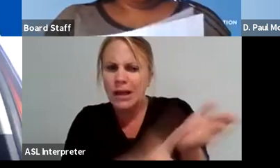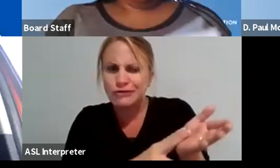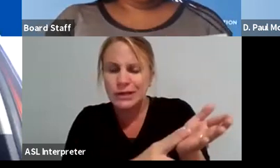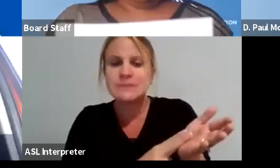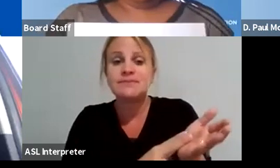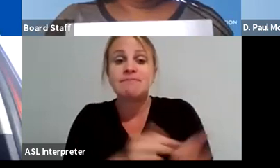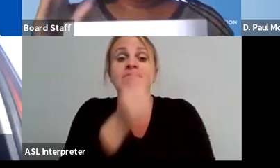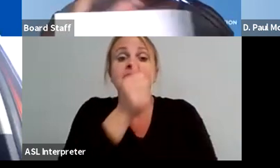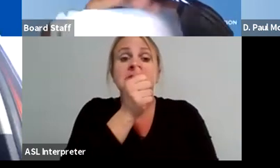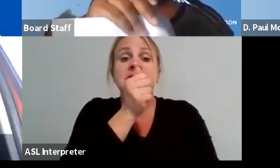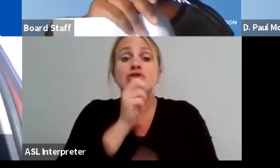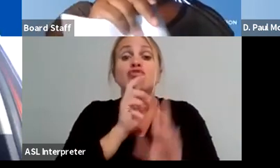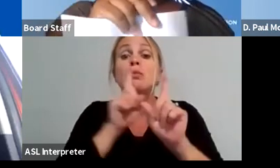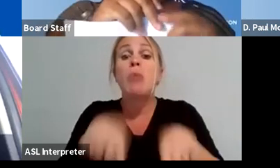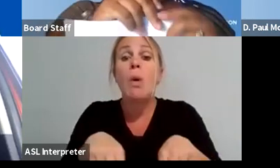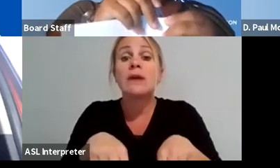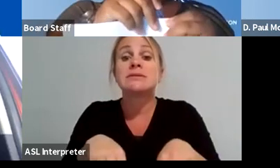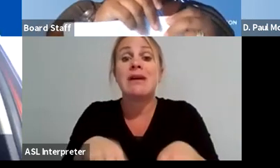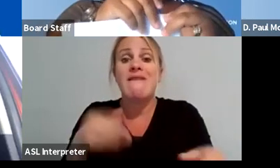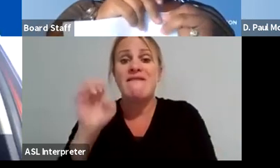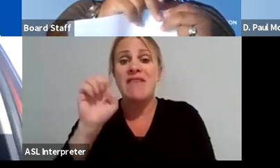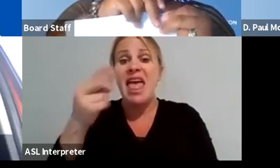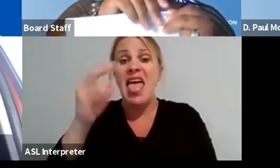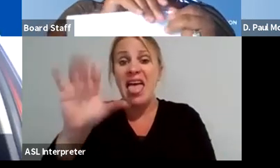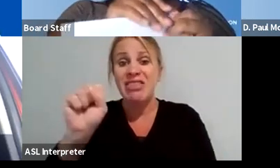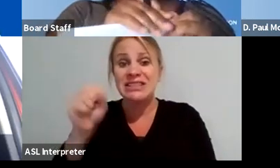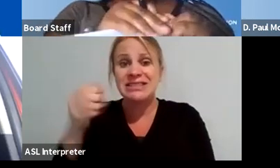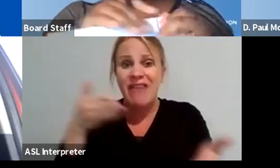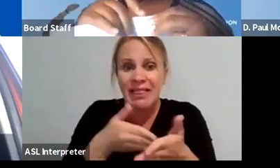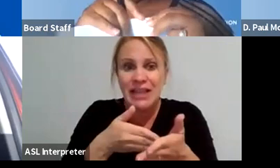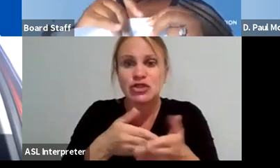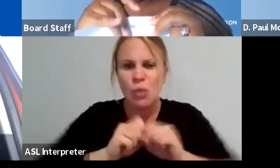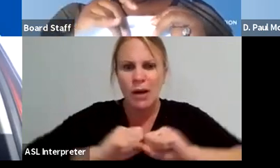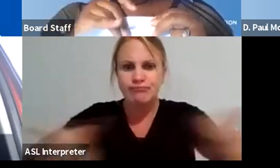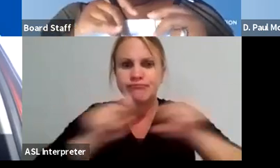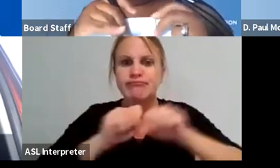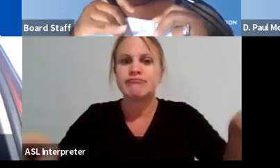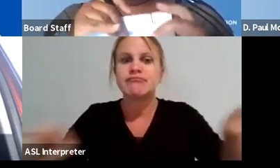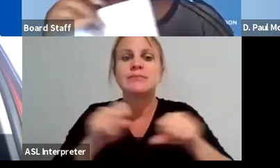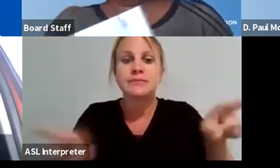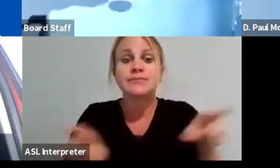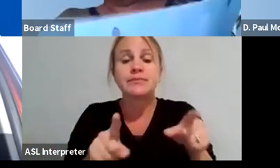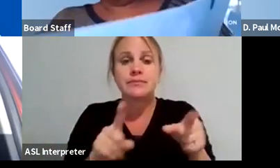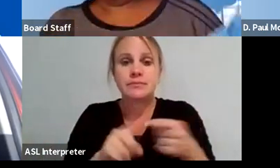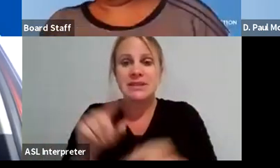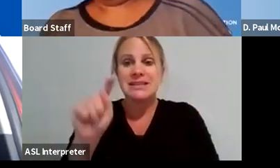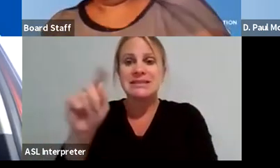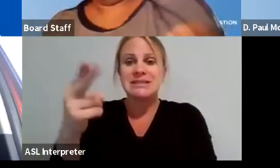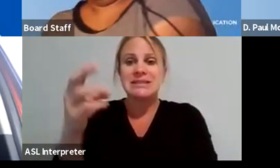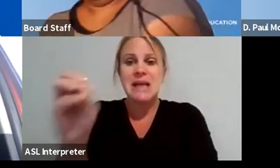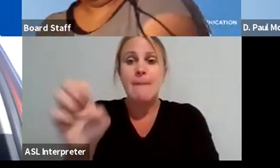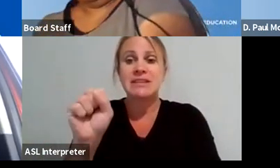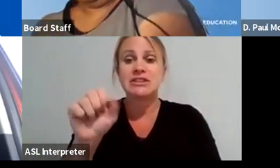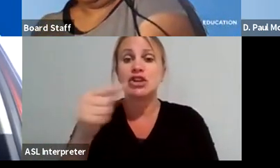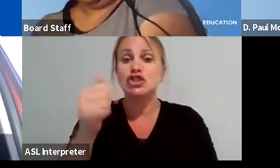Confidential reports of ethics violations were anonymously mailed out to PG County elected officials. PG County Councilmember Thomas Dernoga called it, quote, an